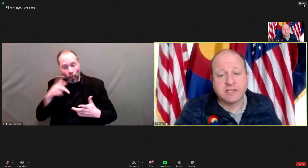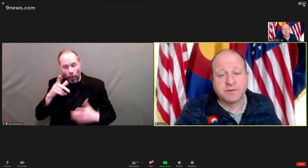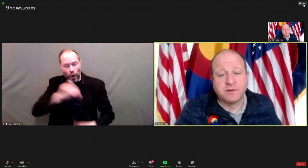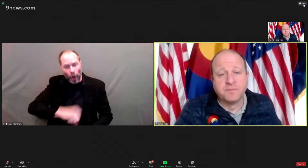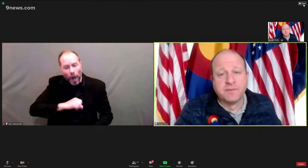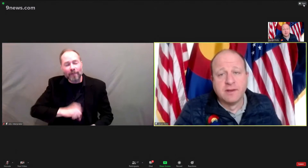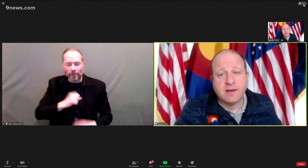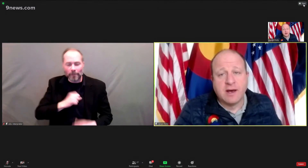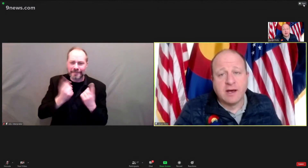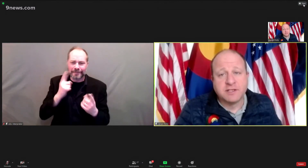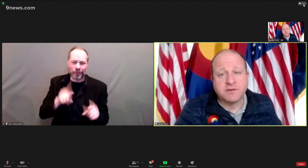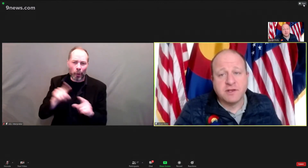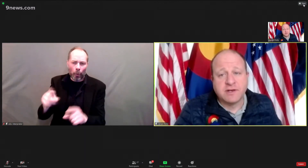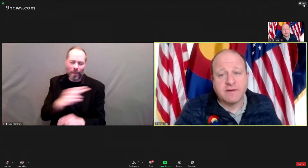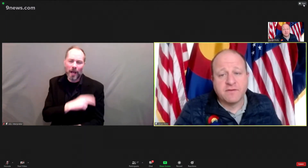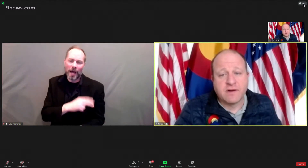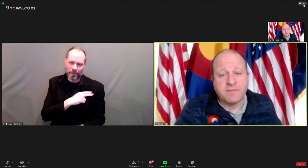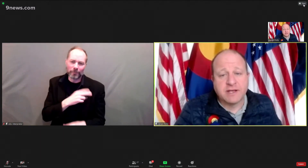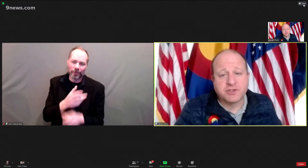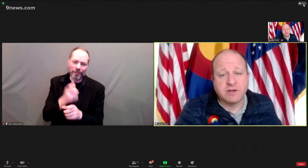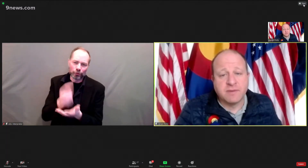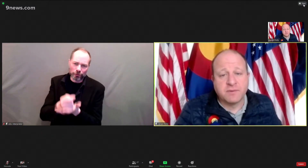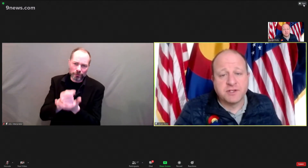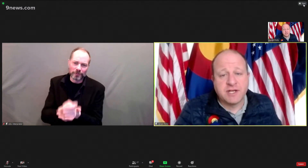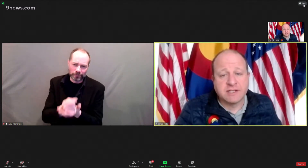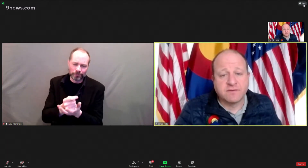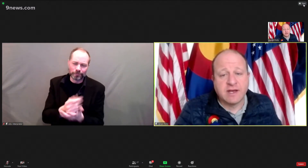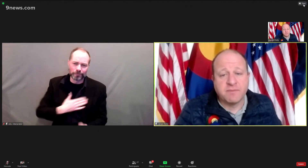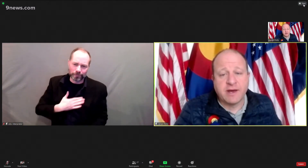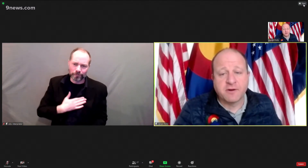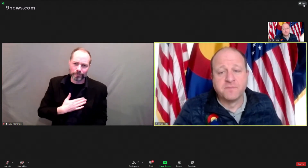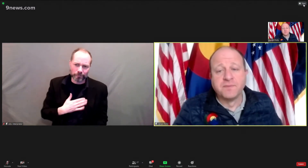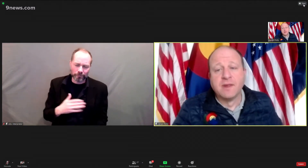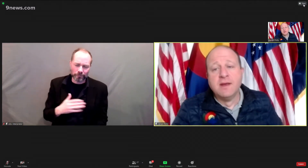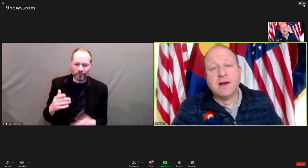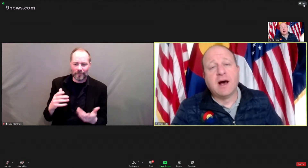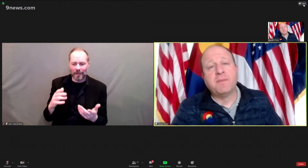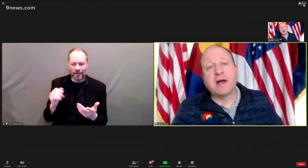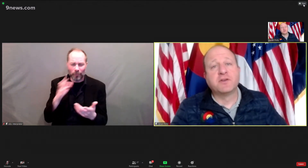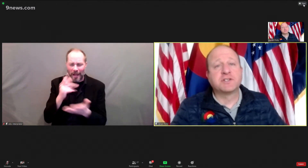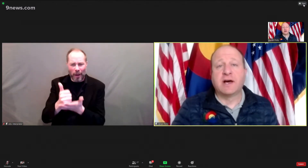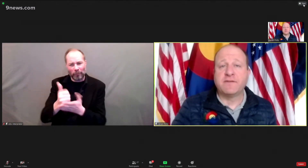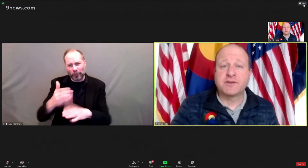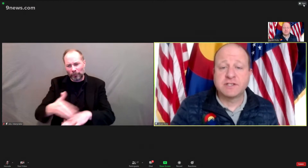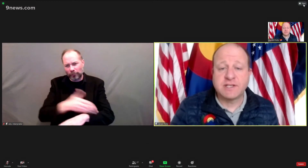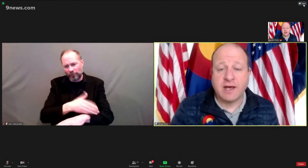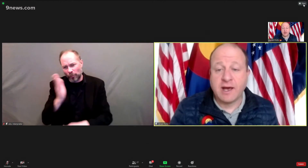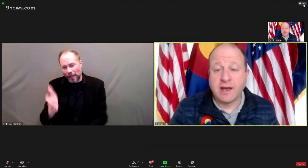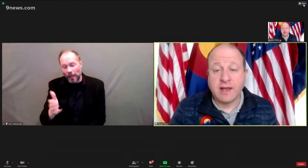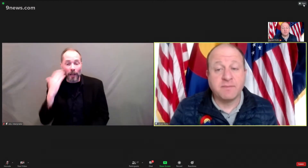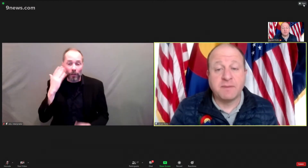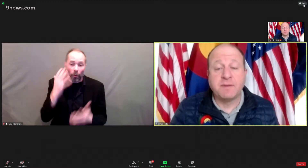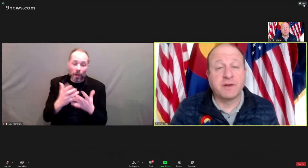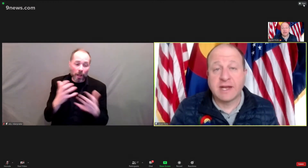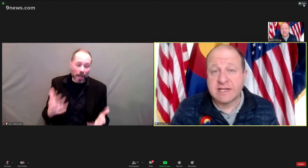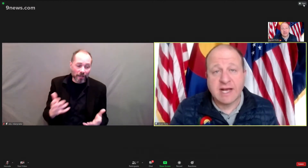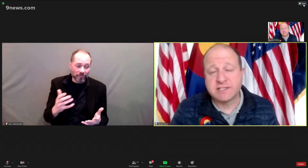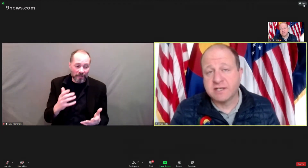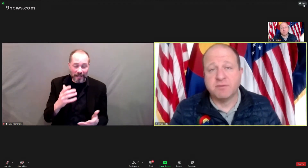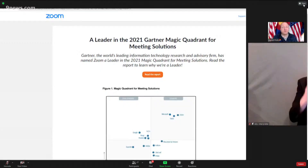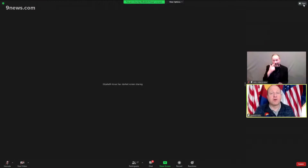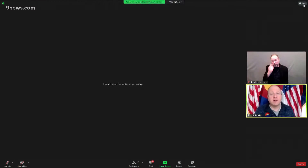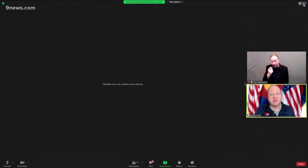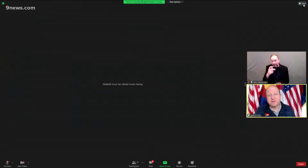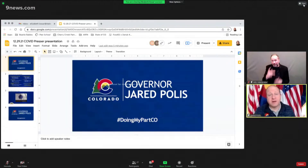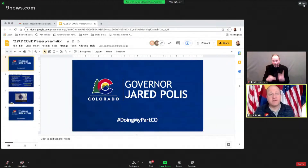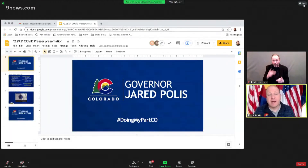to the hospital so that you can have the very best treatment with a chance of getting better. I know there's a lot of interest in people getting